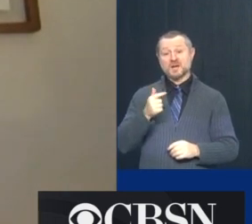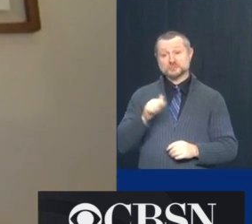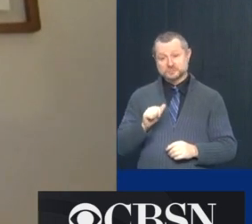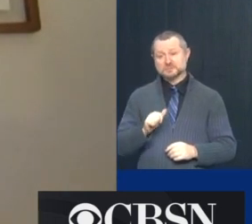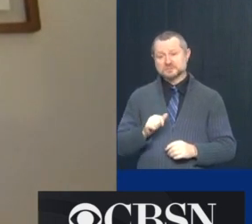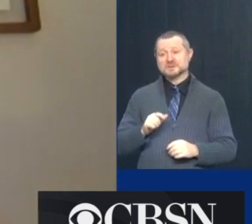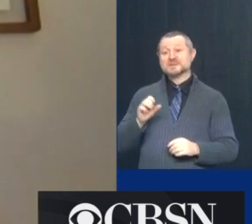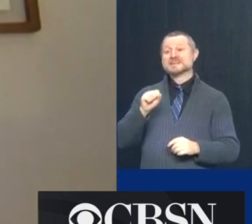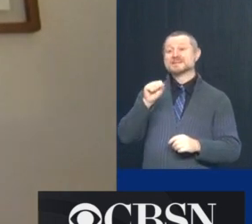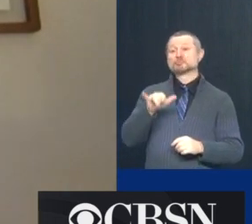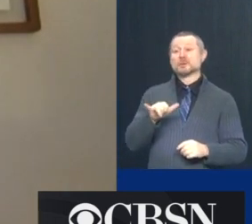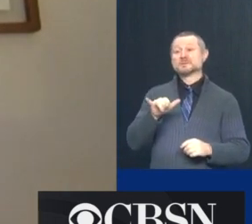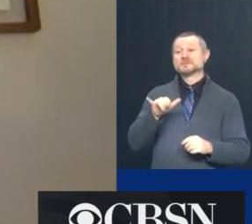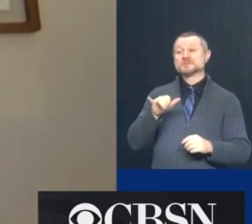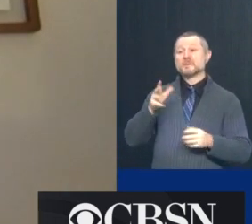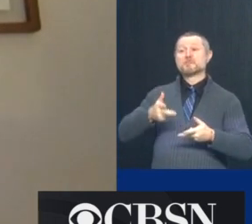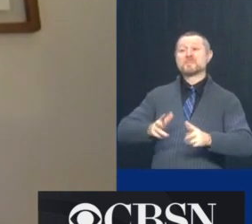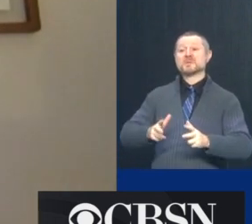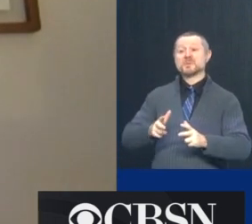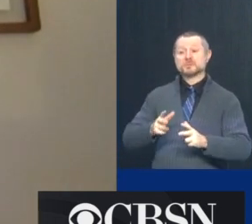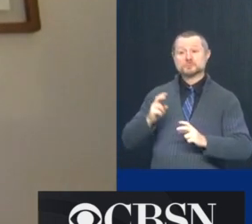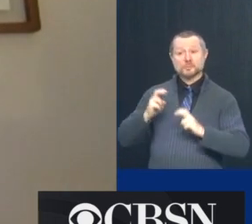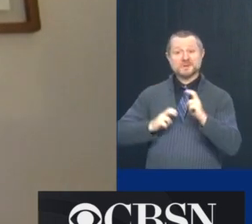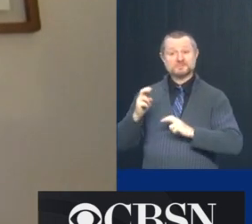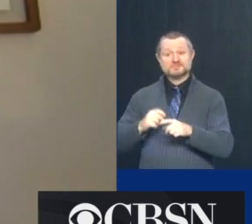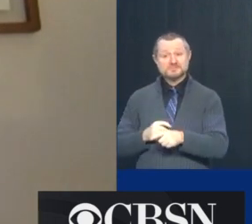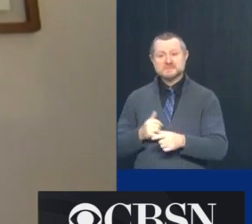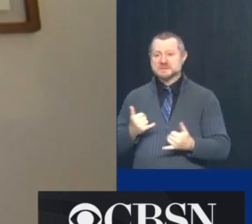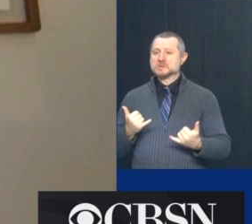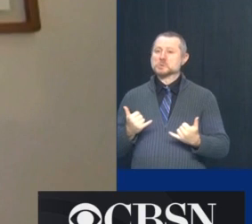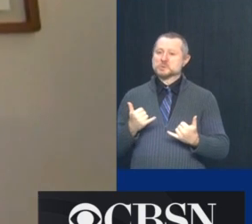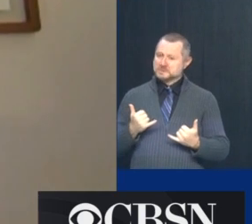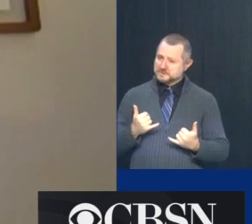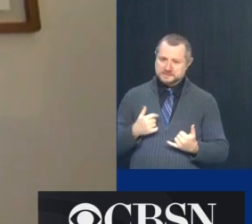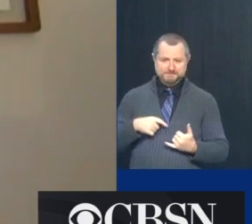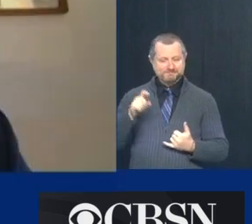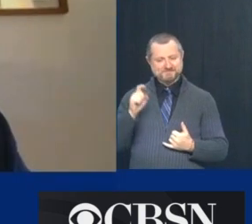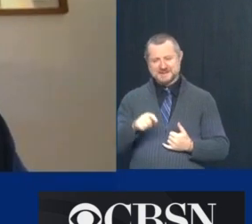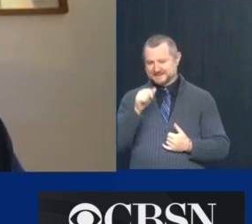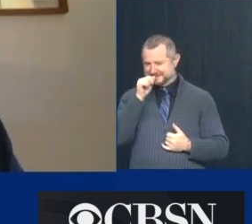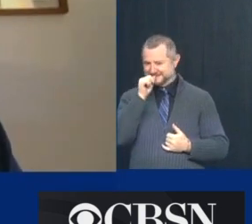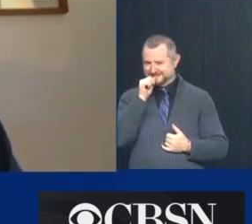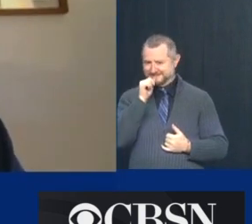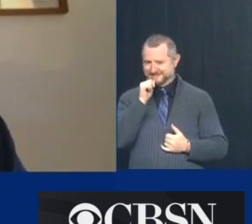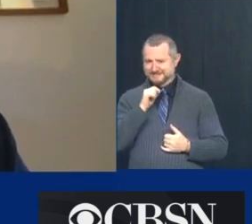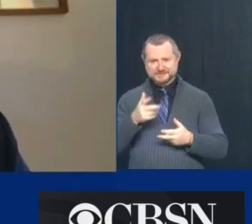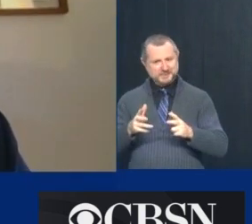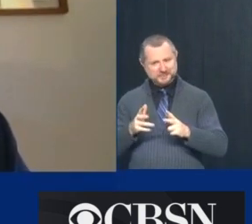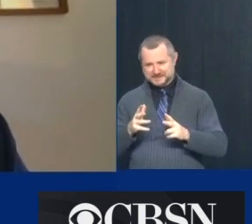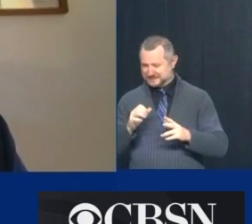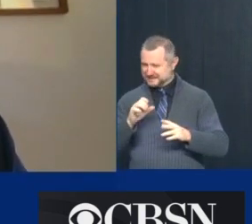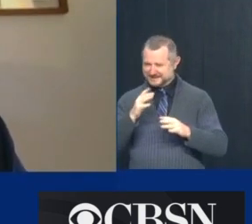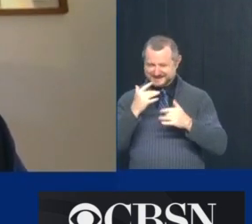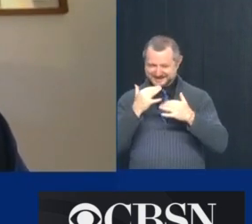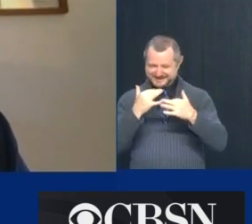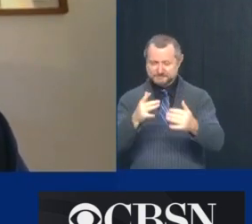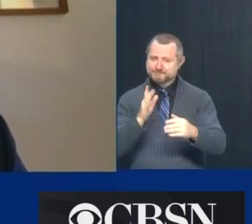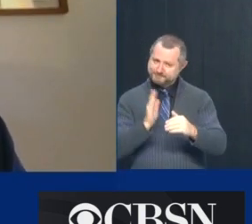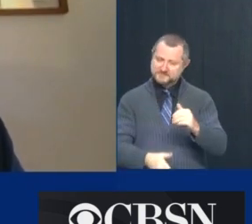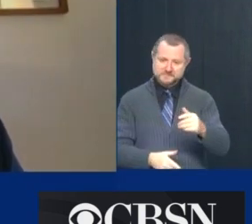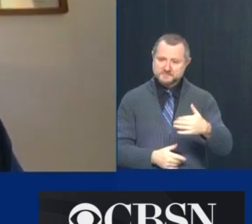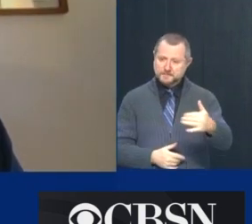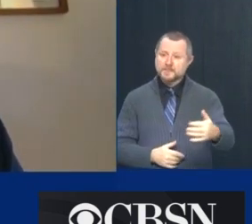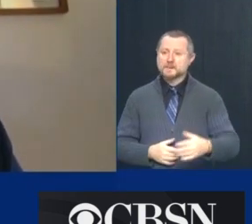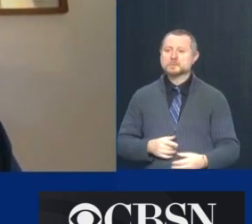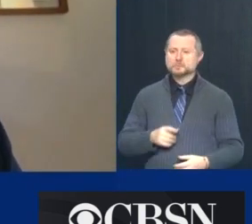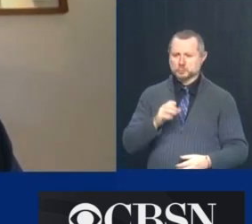basketball season, and we're in the second half of this pandemic. We just got to grind it out together. You're right. Thank you, County Executive, and you're exactly